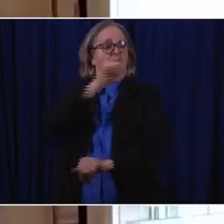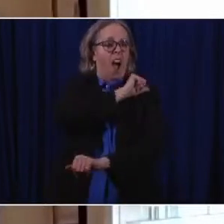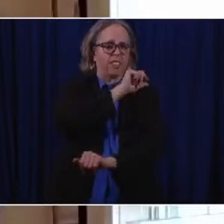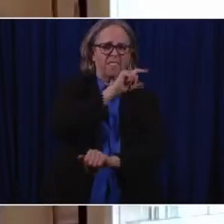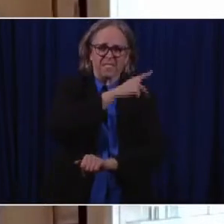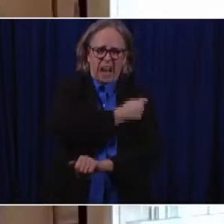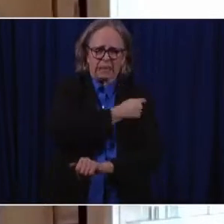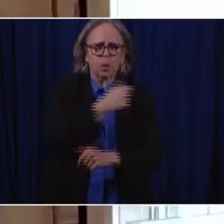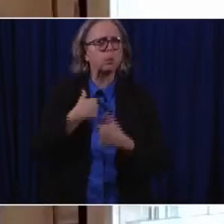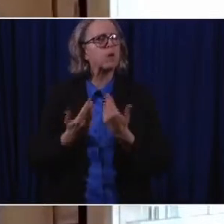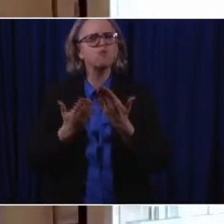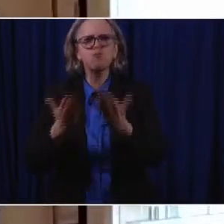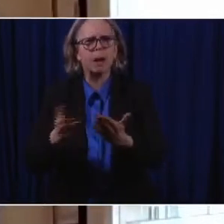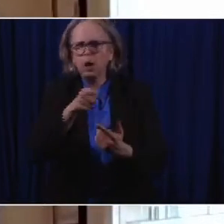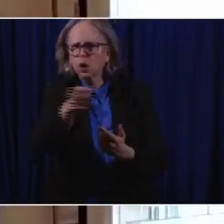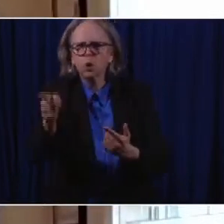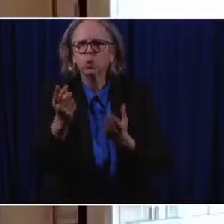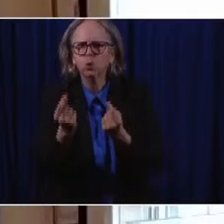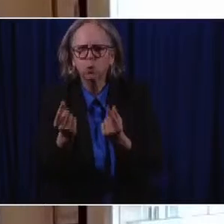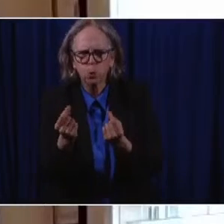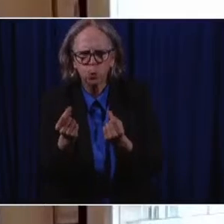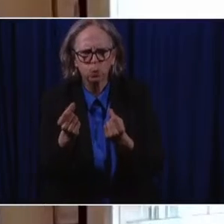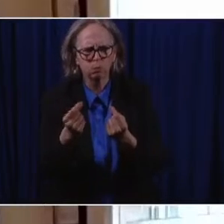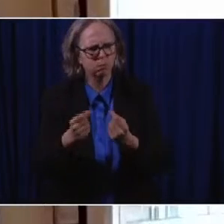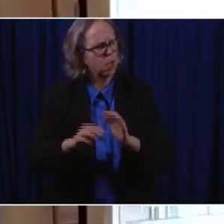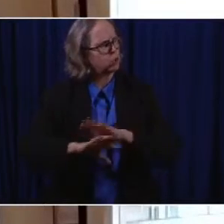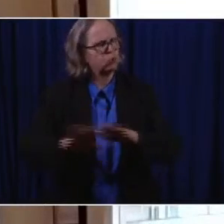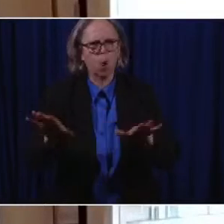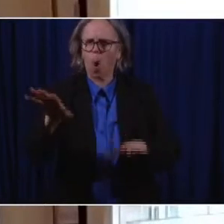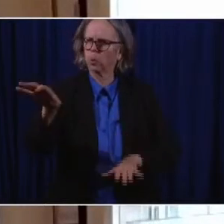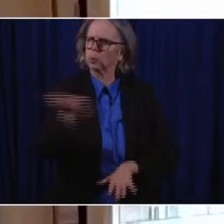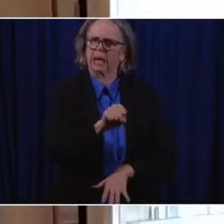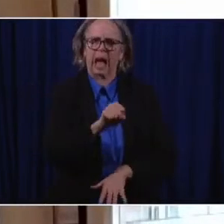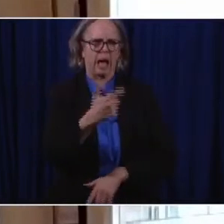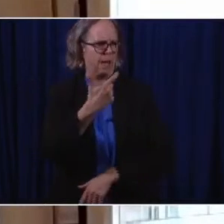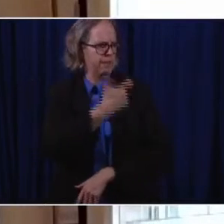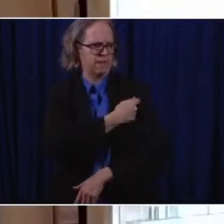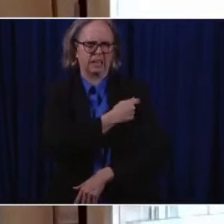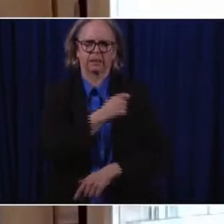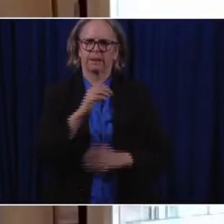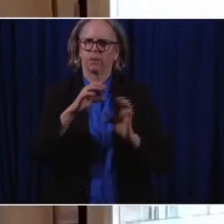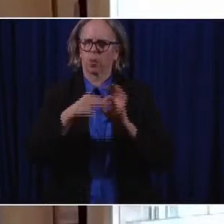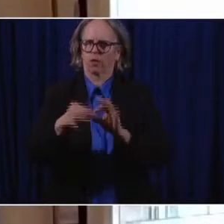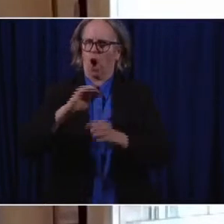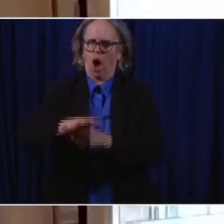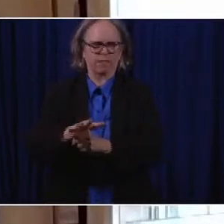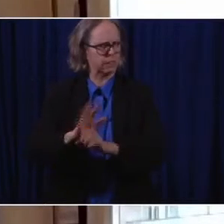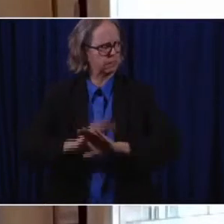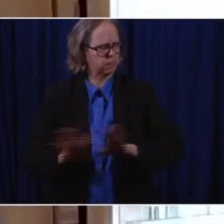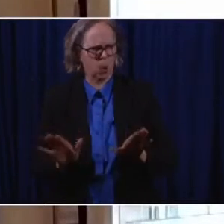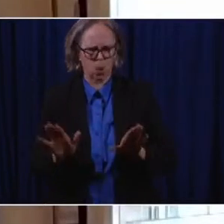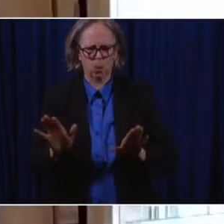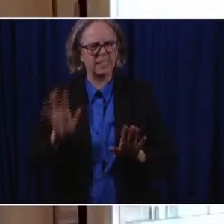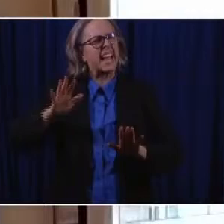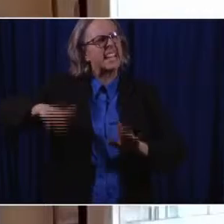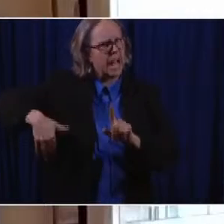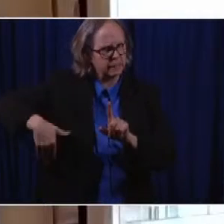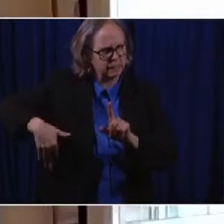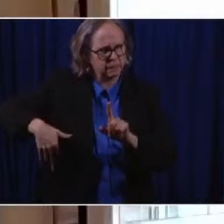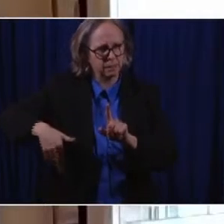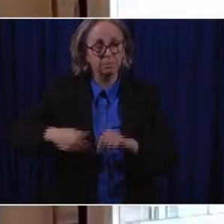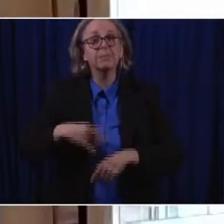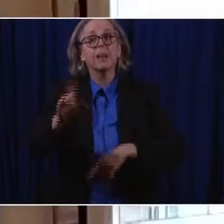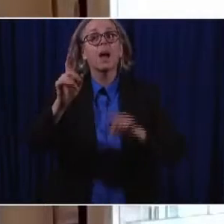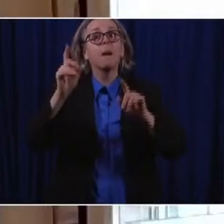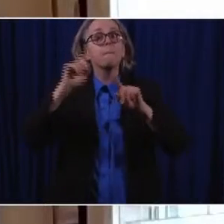those individuals forego, for now, receiving the vaccine. However, the vaccine has been demonstrated